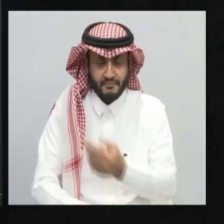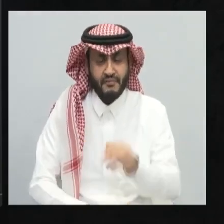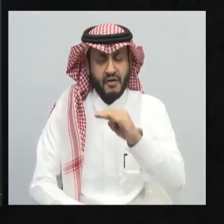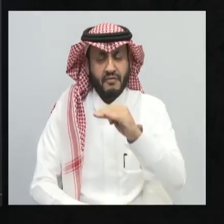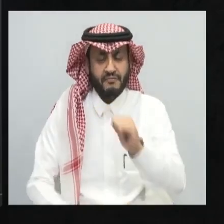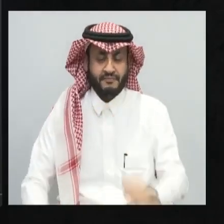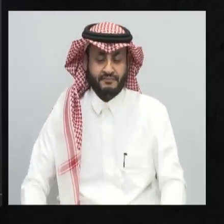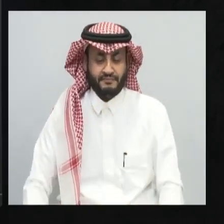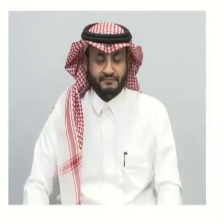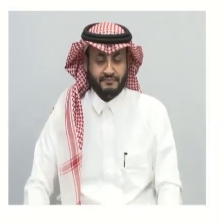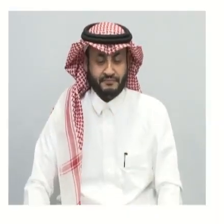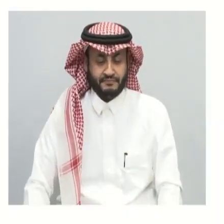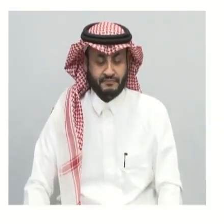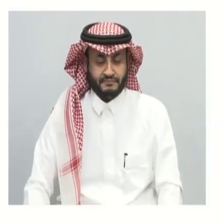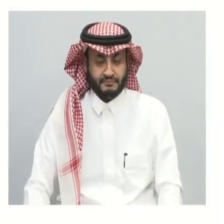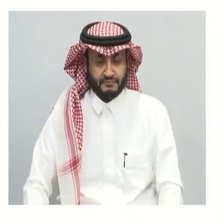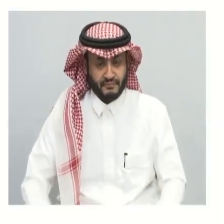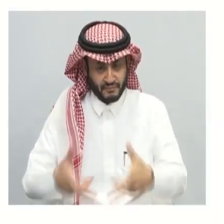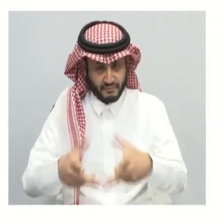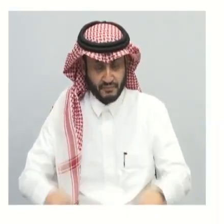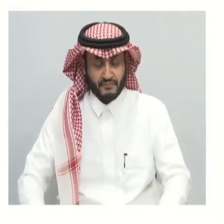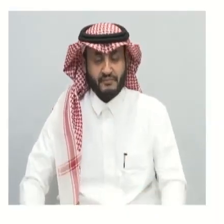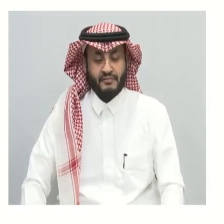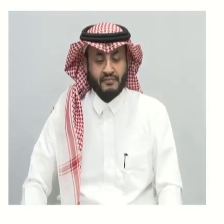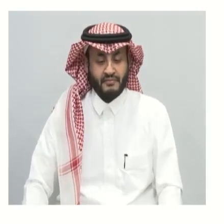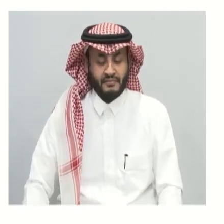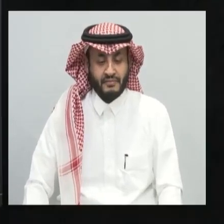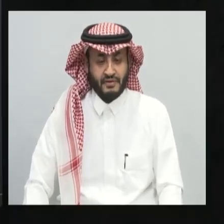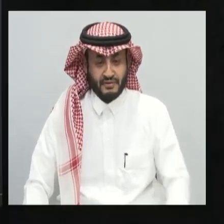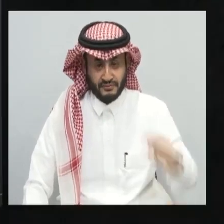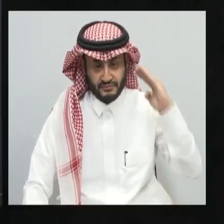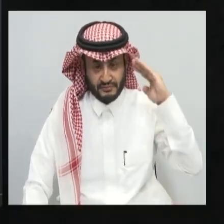questions. Okay? I guess that is it for the lesson today. And thank you so much for your time.